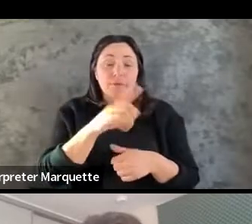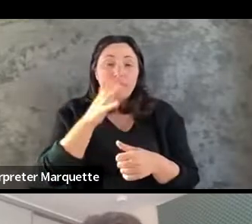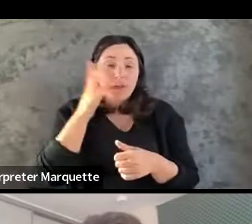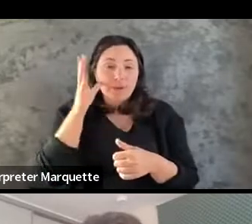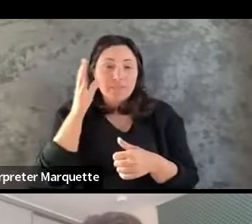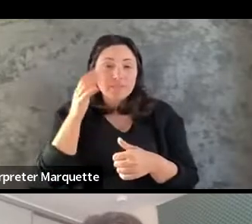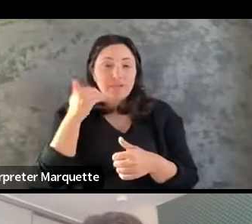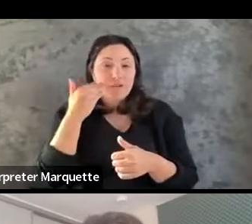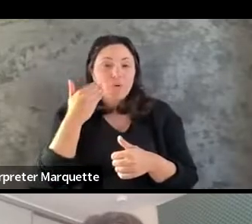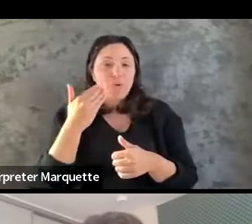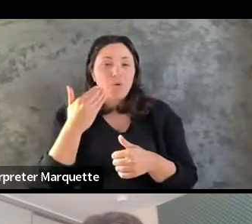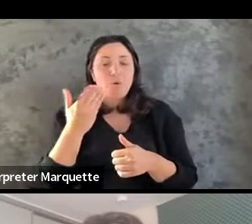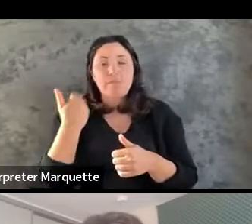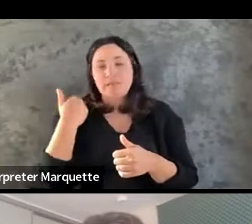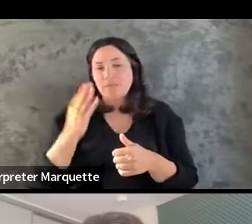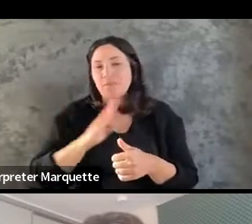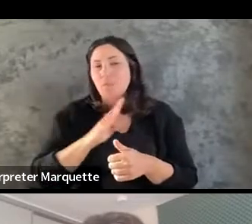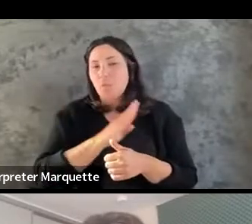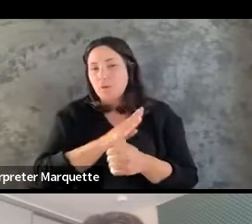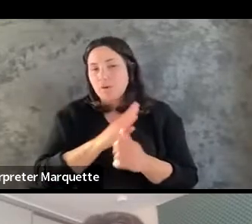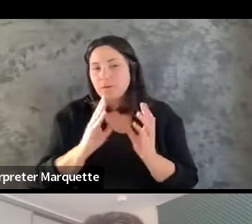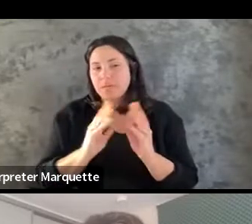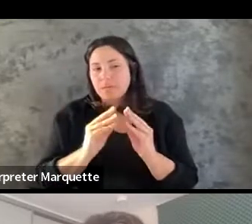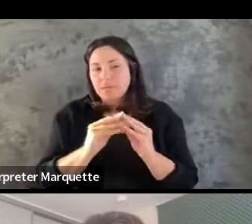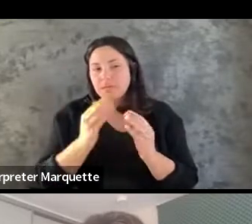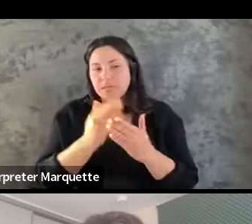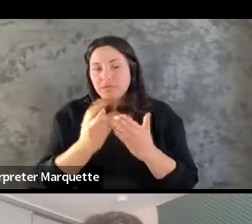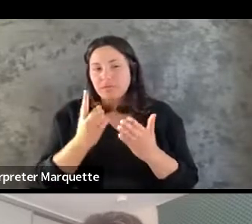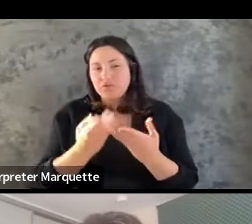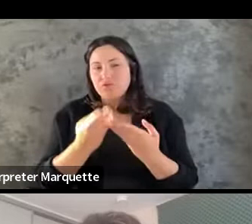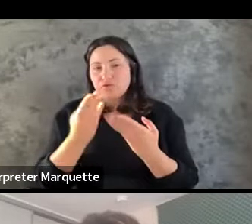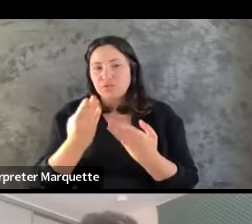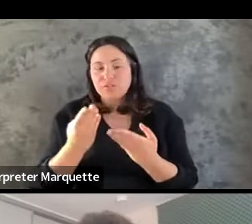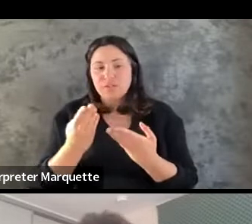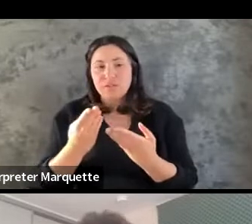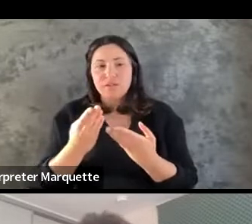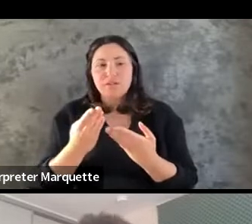a suggestion at the last board meeting about the value of